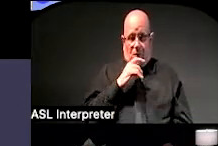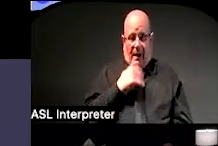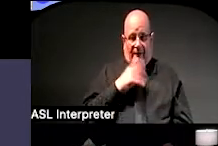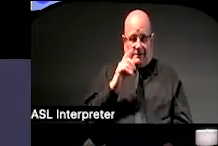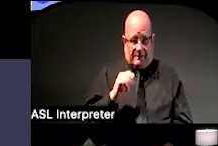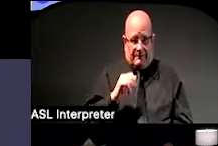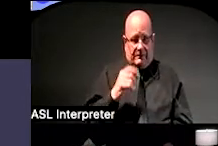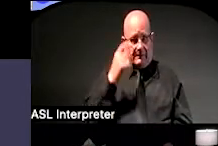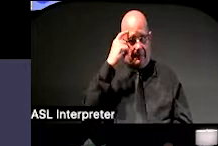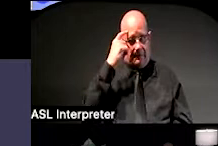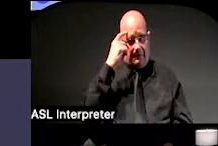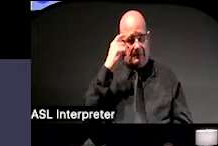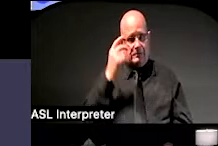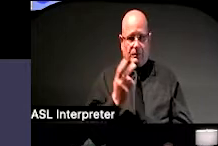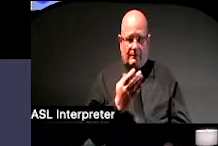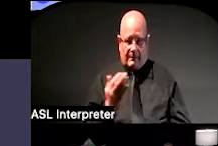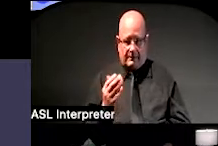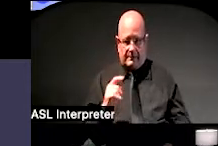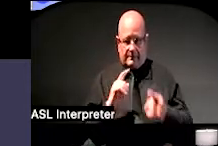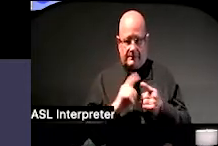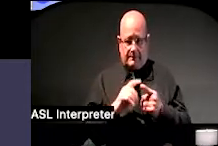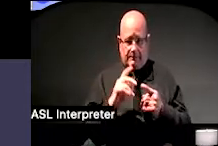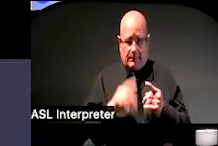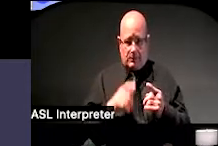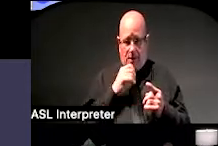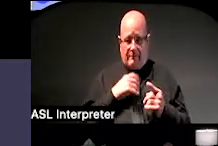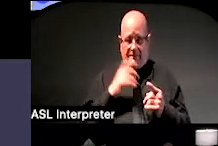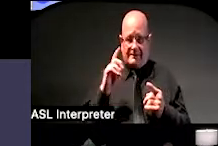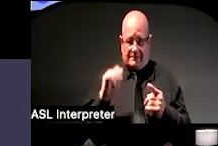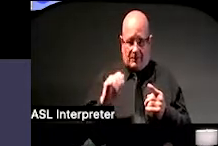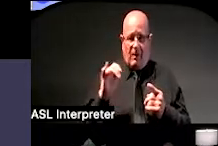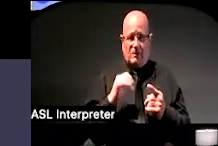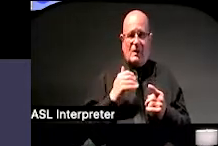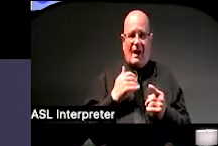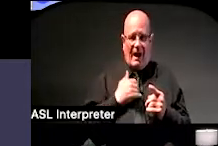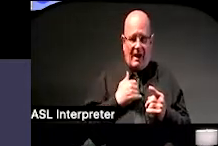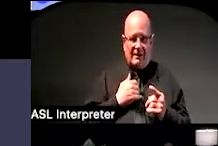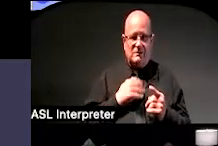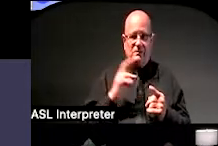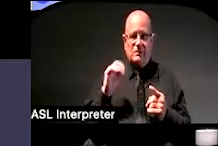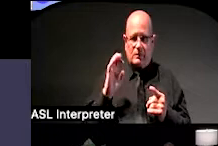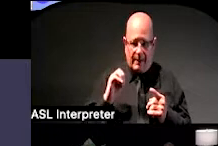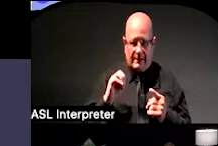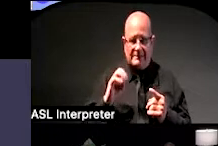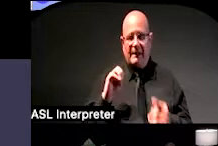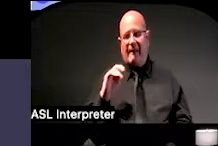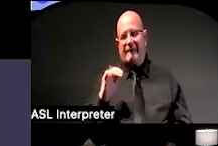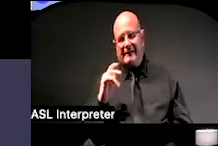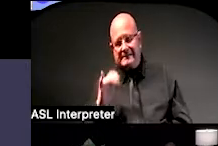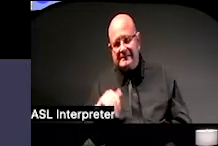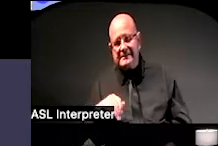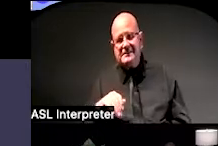to consider two things: that a person with a disability also has a race or ethnicity. They come from a